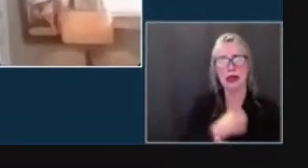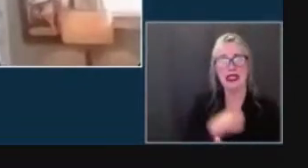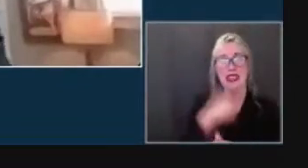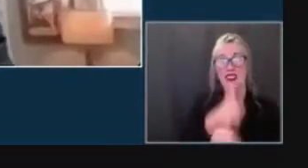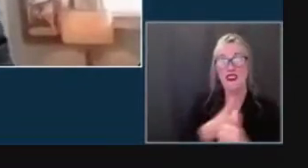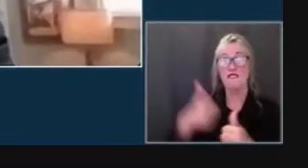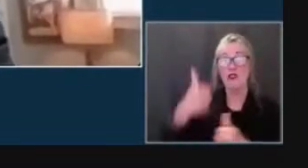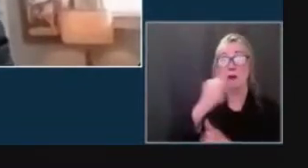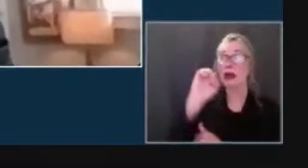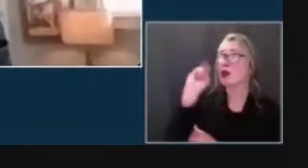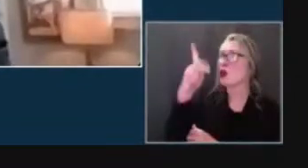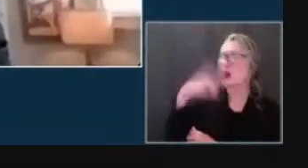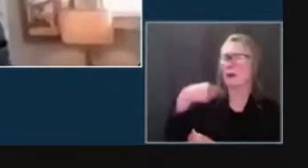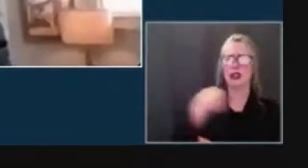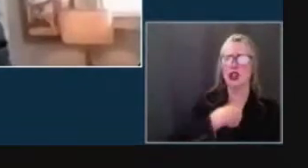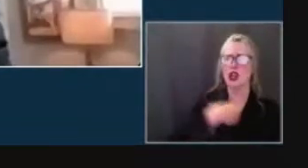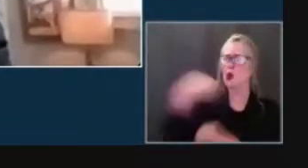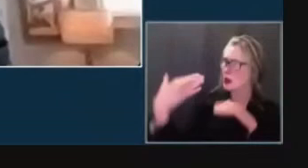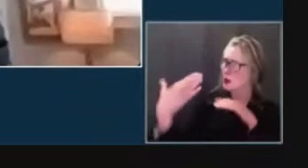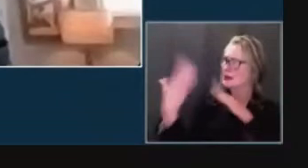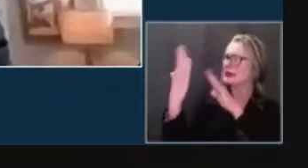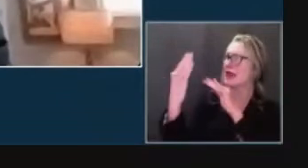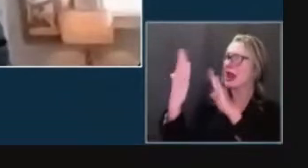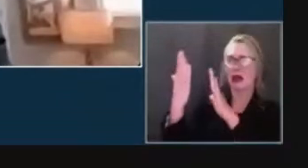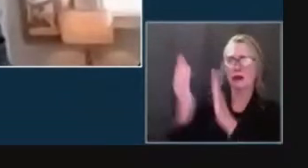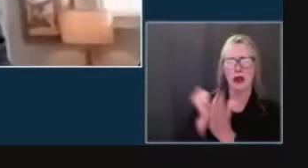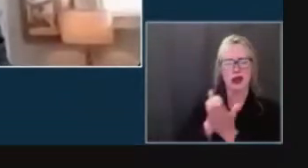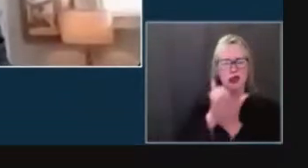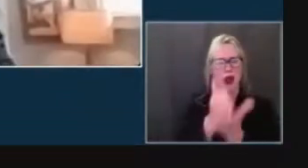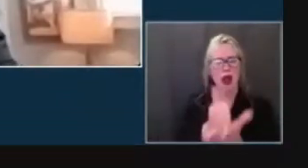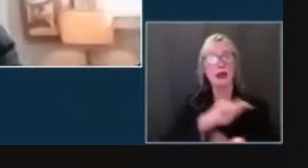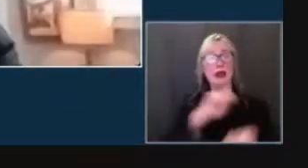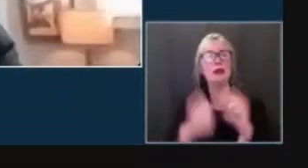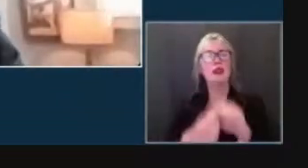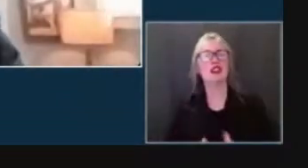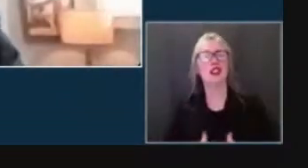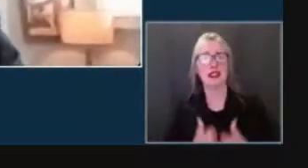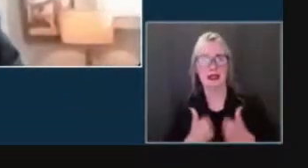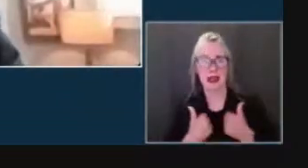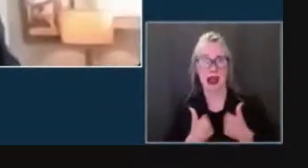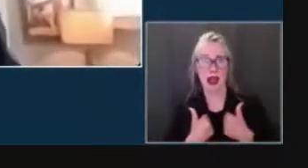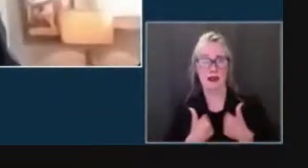happen, and things that change lives.